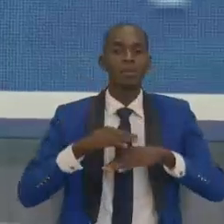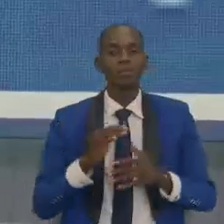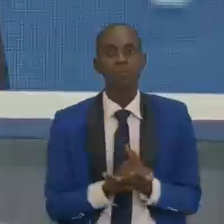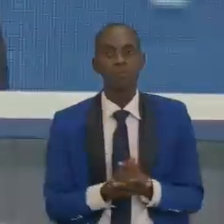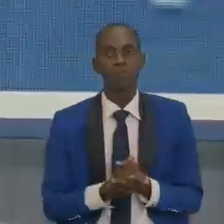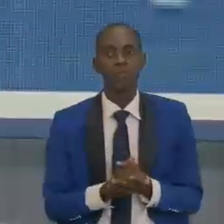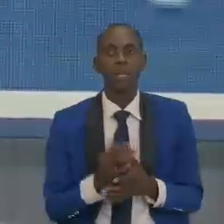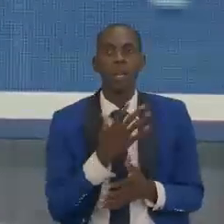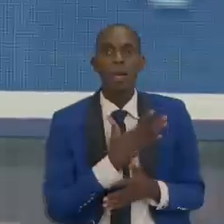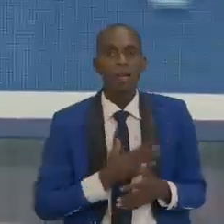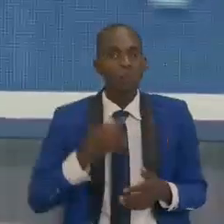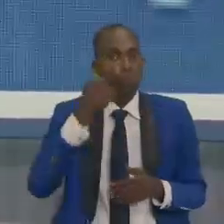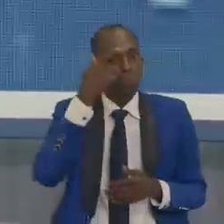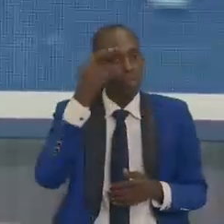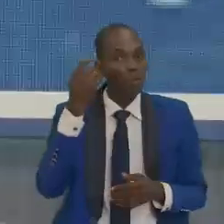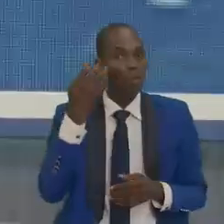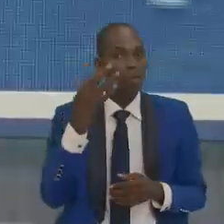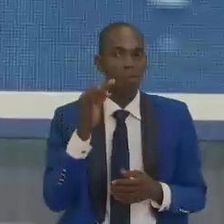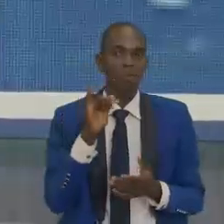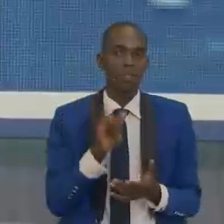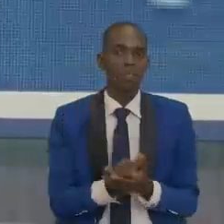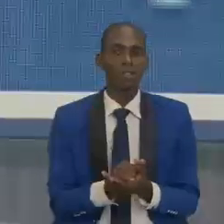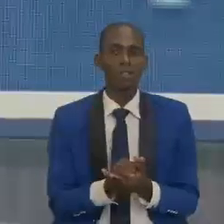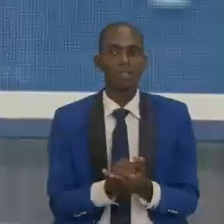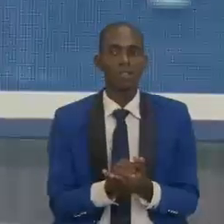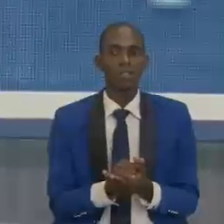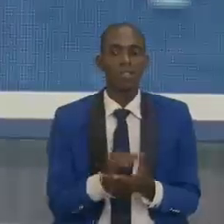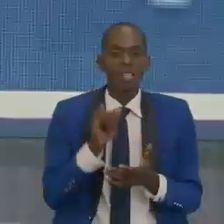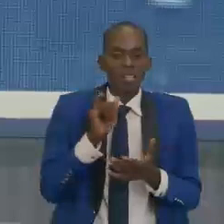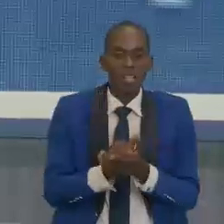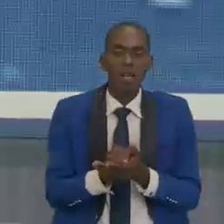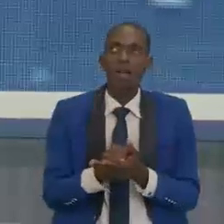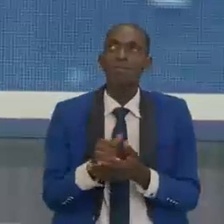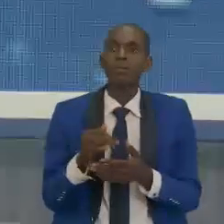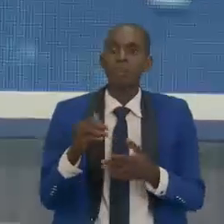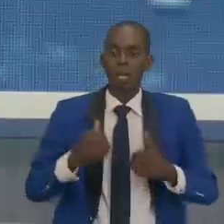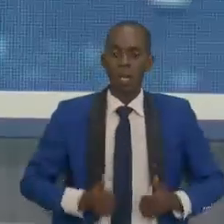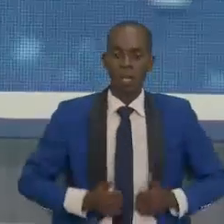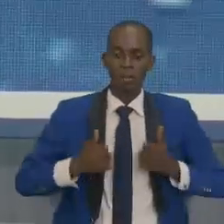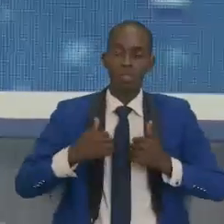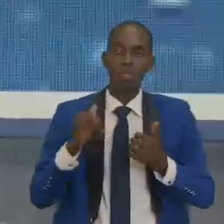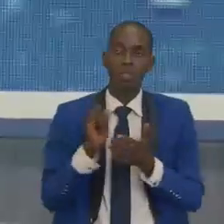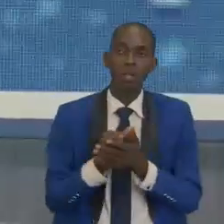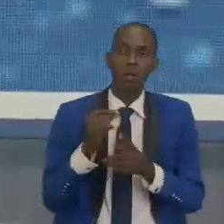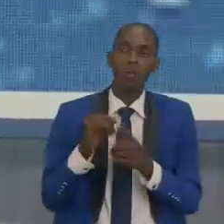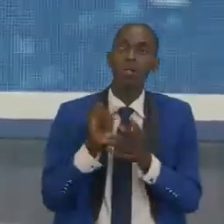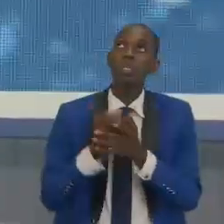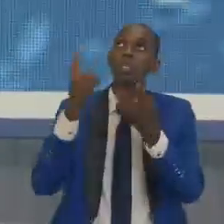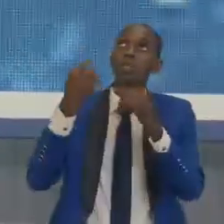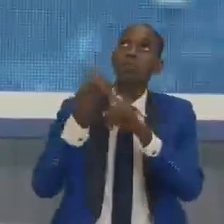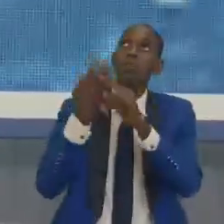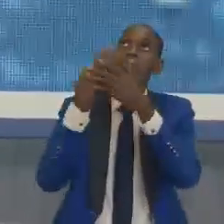And because of that, that address that came from heaven pulled